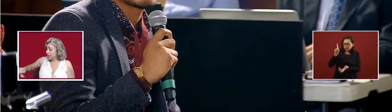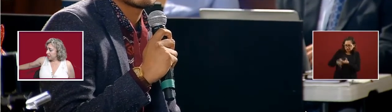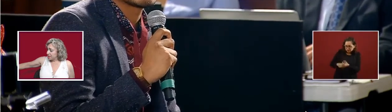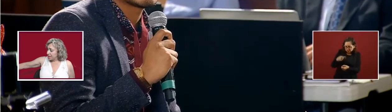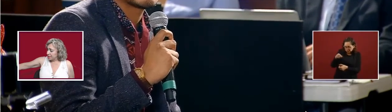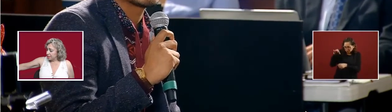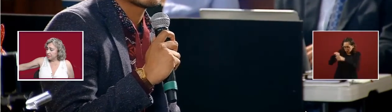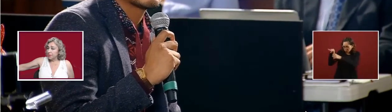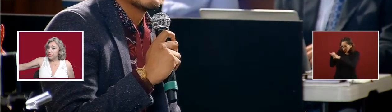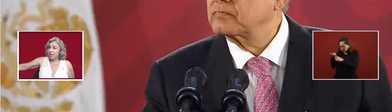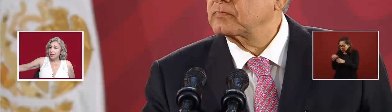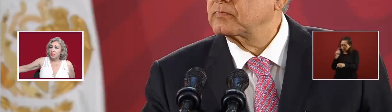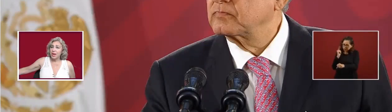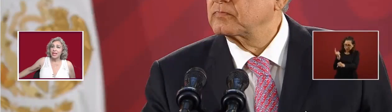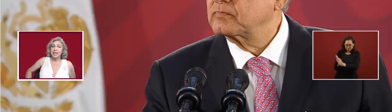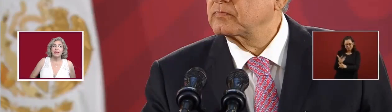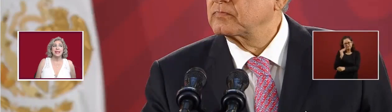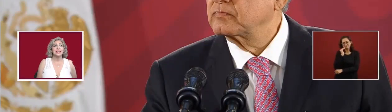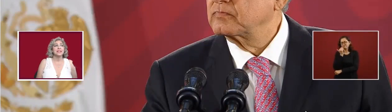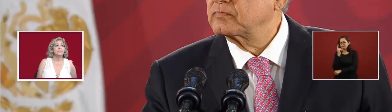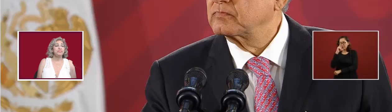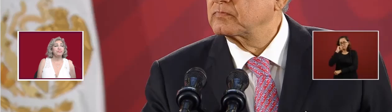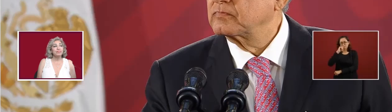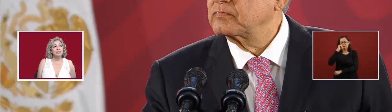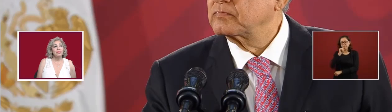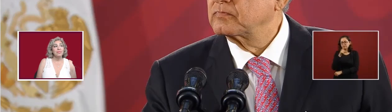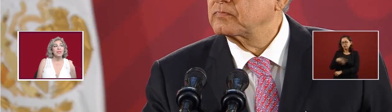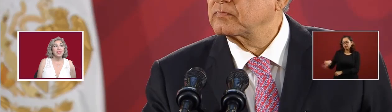we detected some irregularities